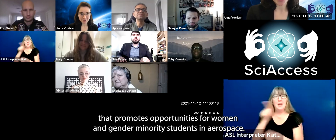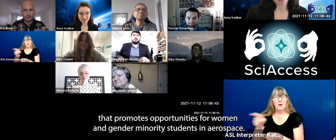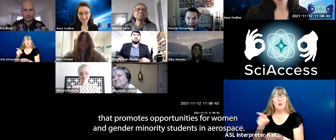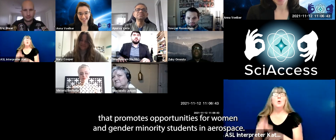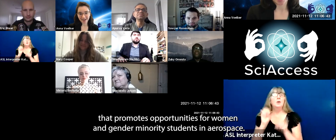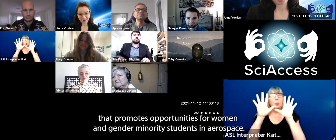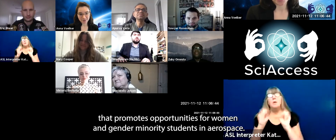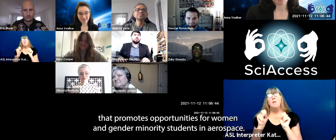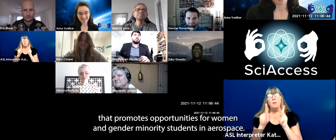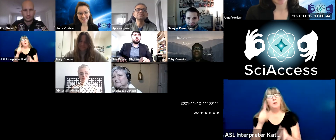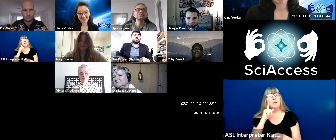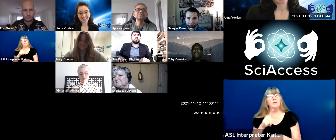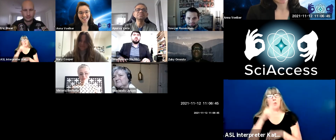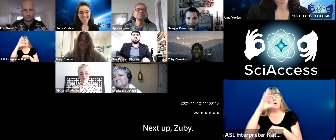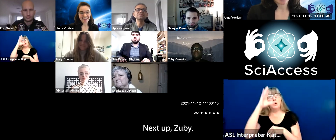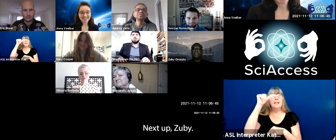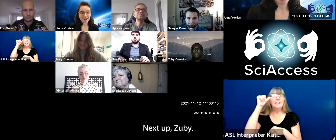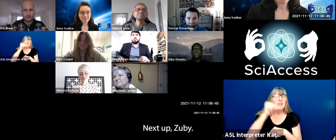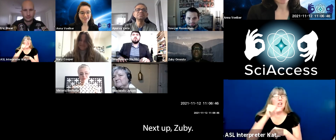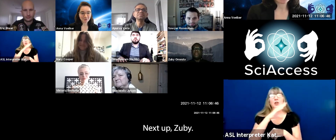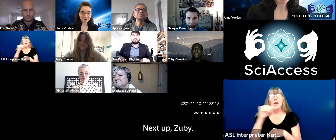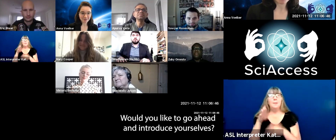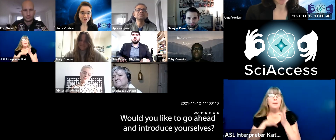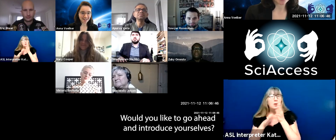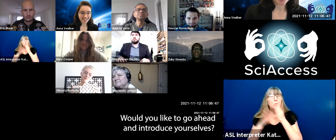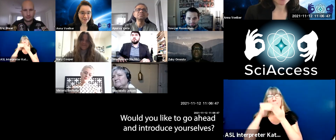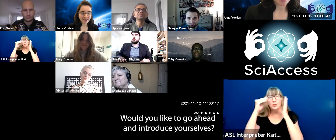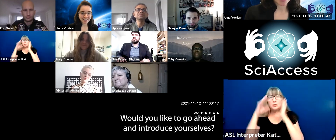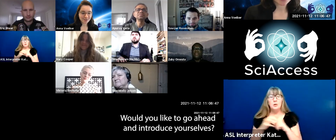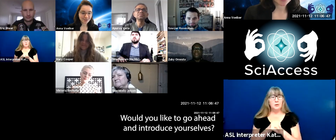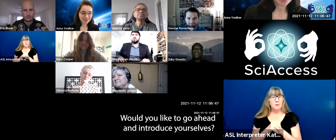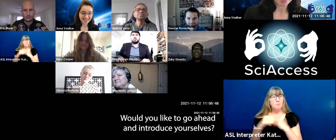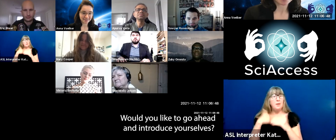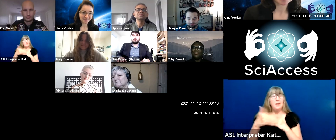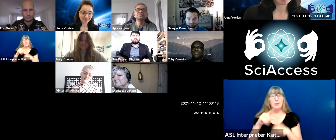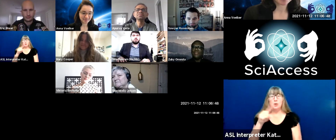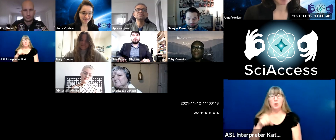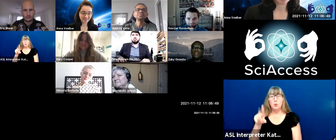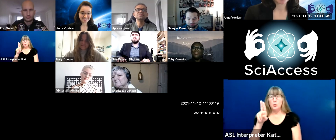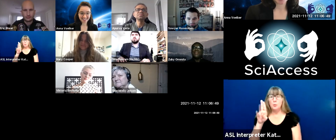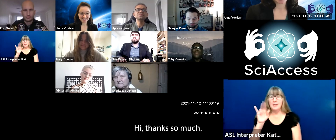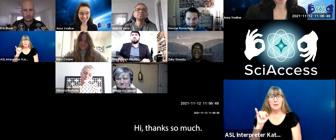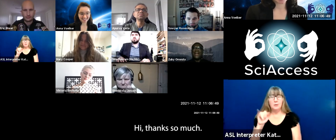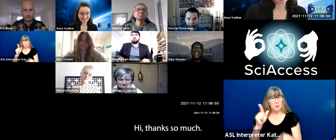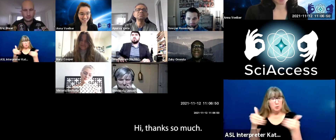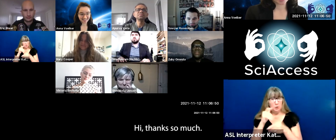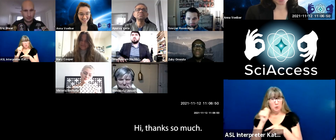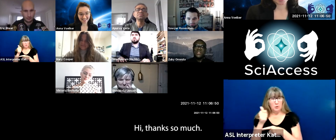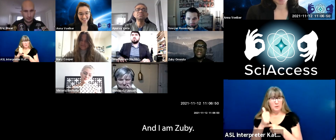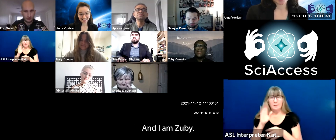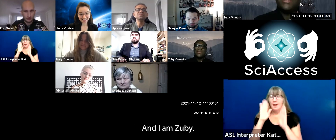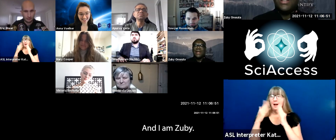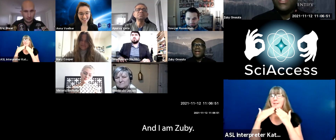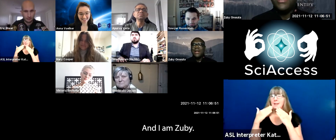minority students in aerospace. Next up, Zubi, would you like to go ahead and introduce yourself? Hi, thanks so